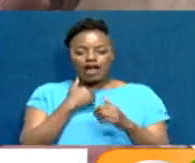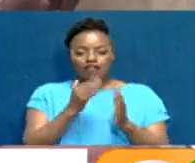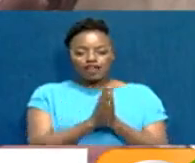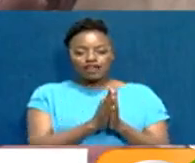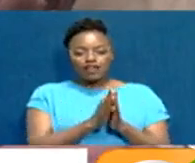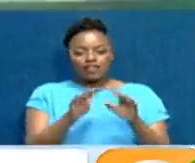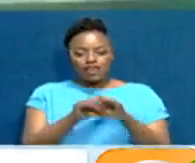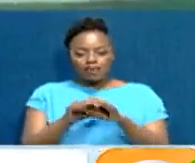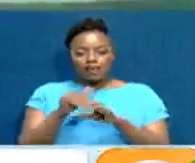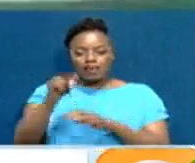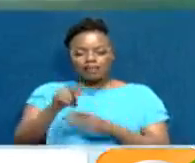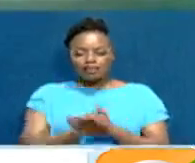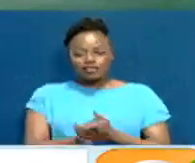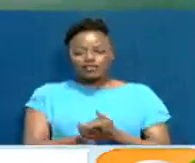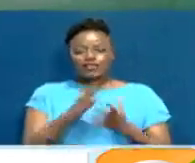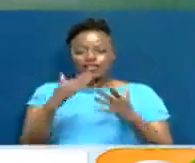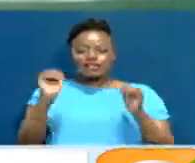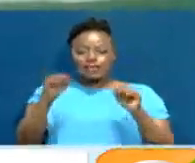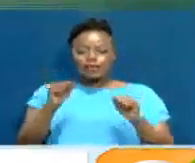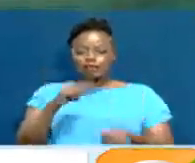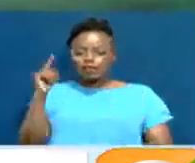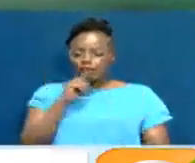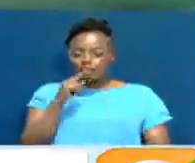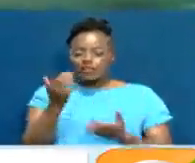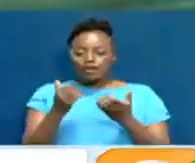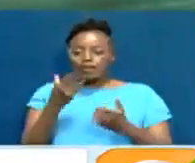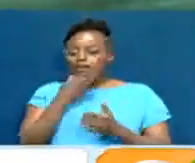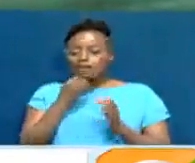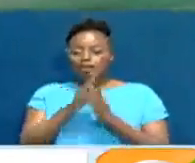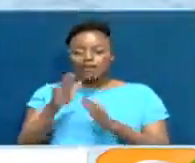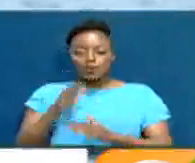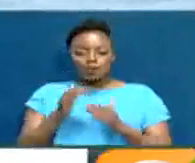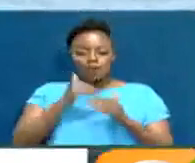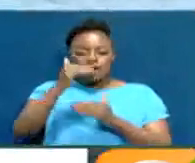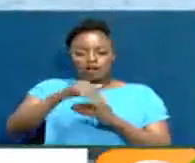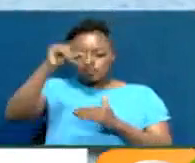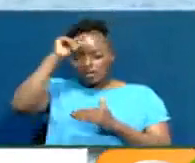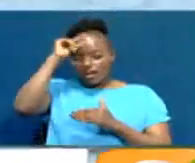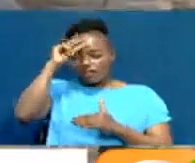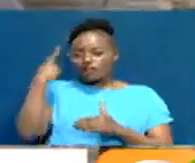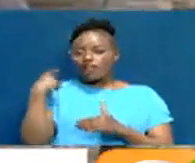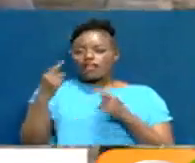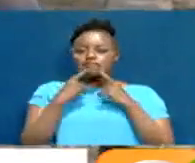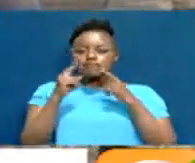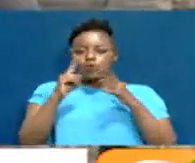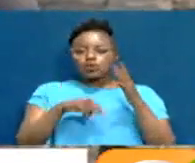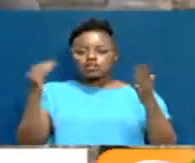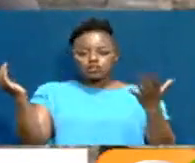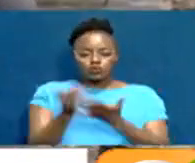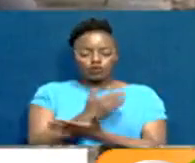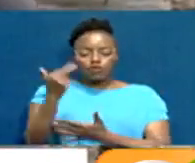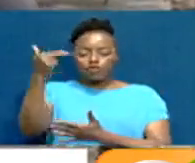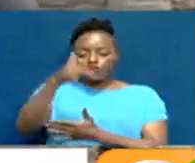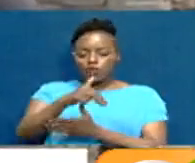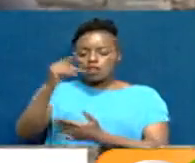they are the member of this country. Things could get tougher for these businessmen and women after the government recently announced the removal of the fuel